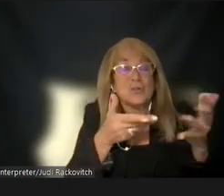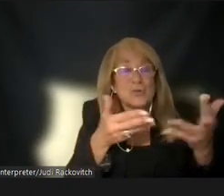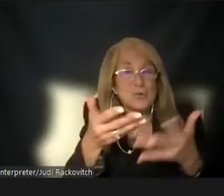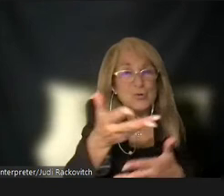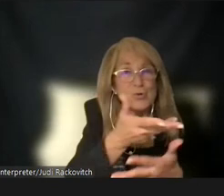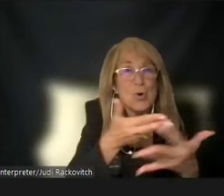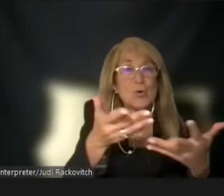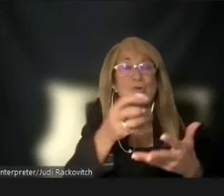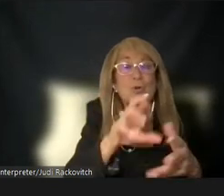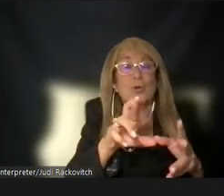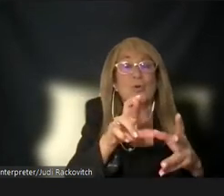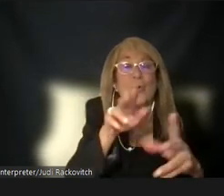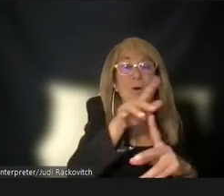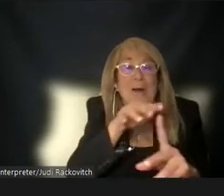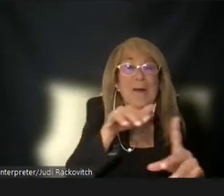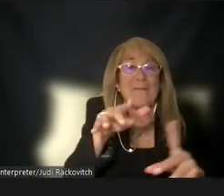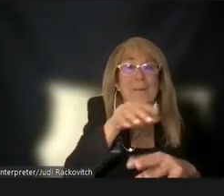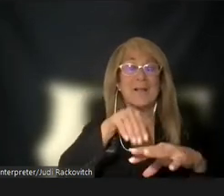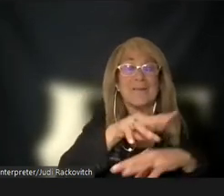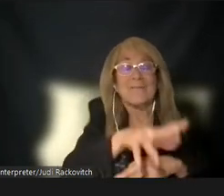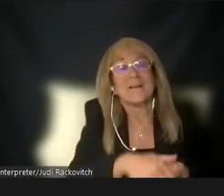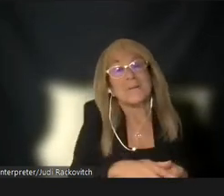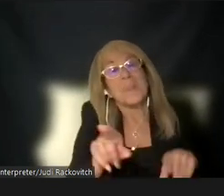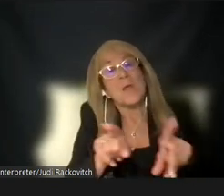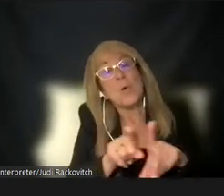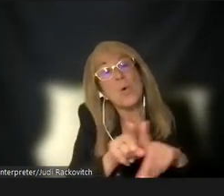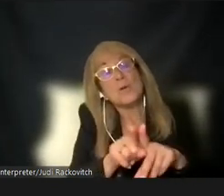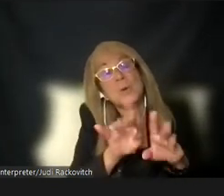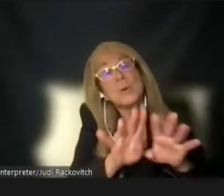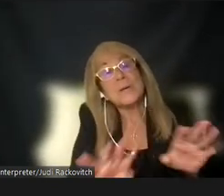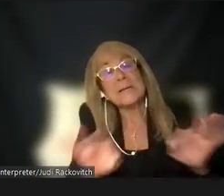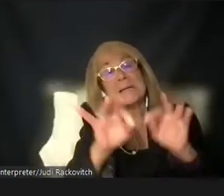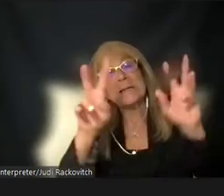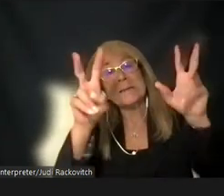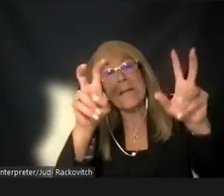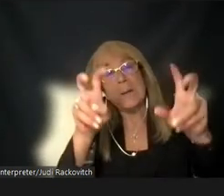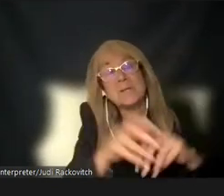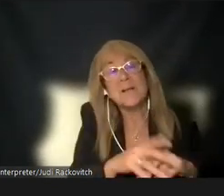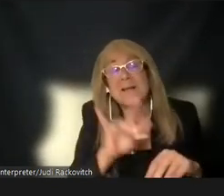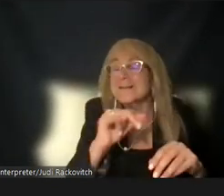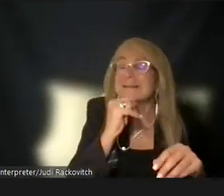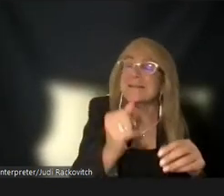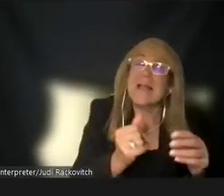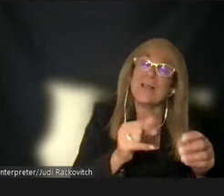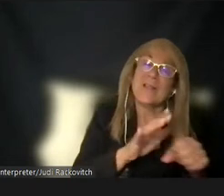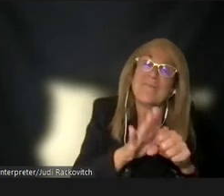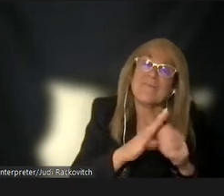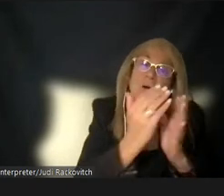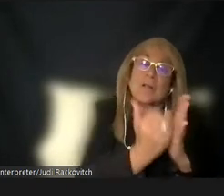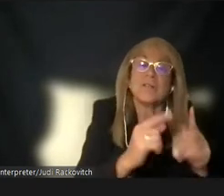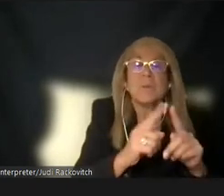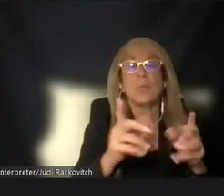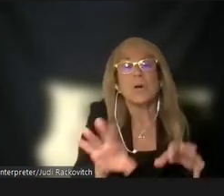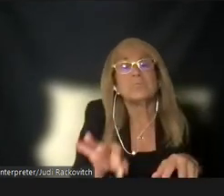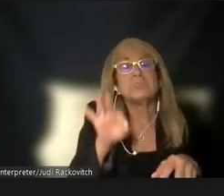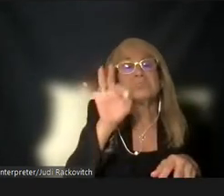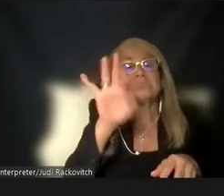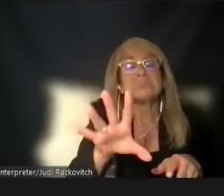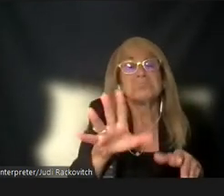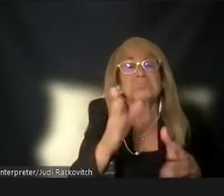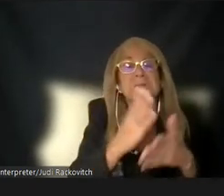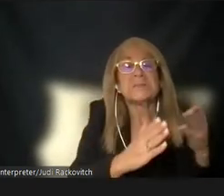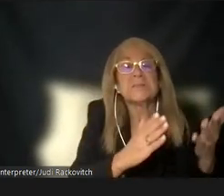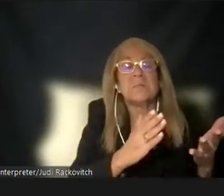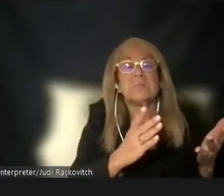In terms of the key topics of the environmental assessment, this is not the full list, but we wanted to at least give you some sense of the kinds of things we'll be studying.